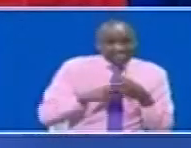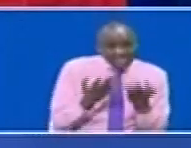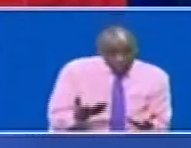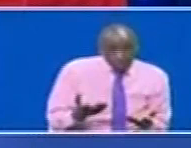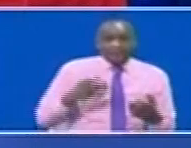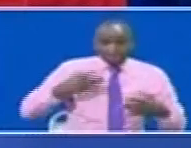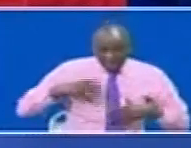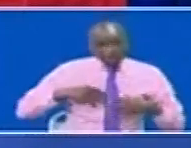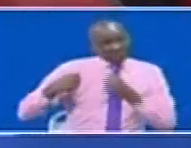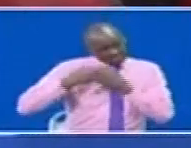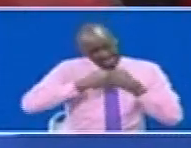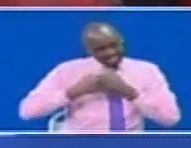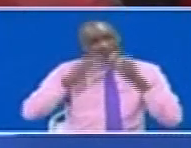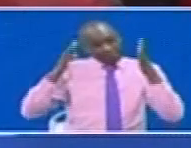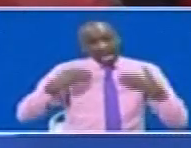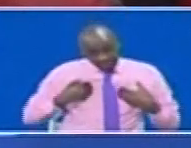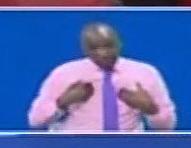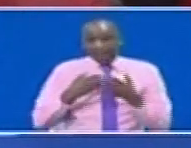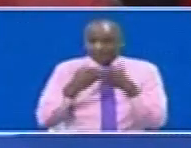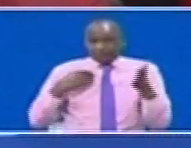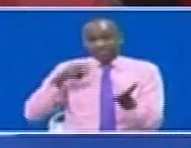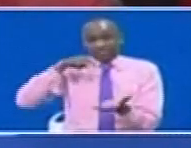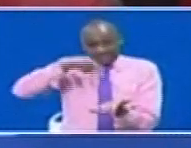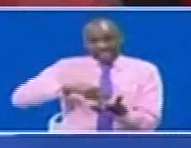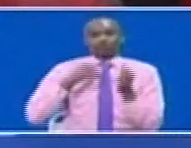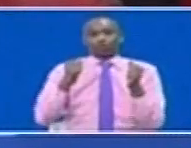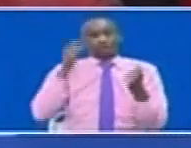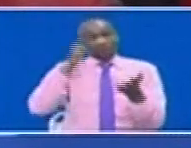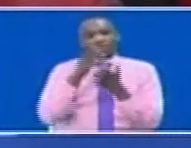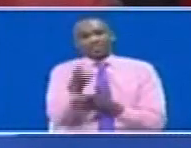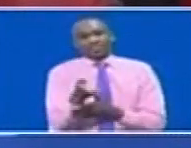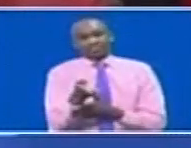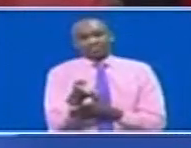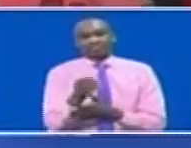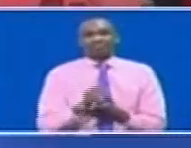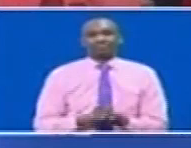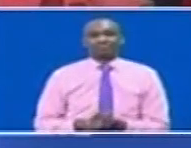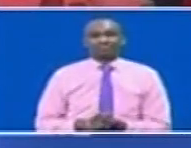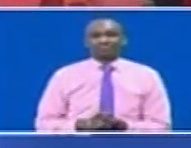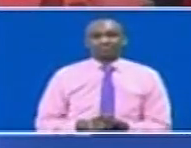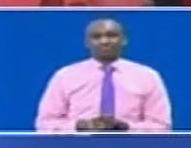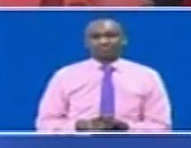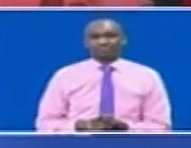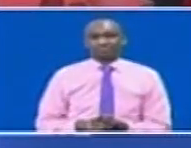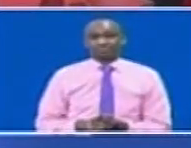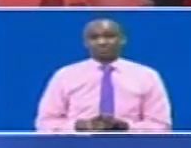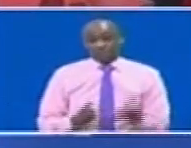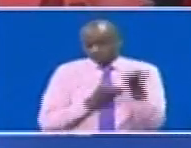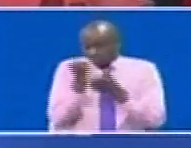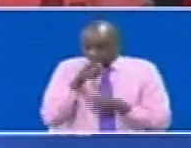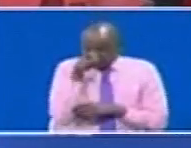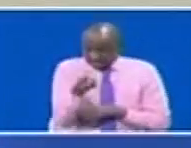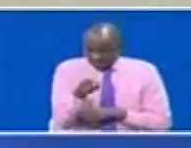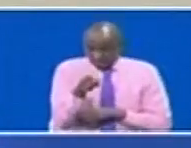face the toughest hurdles before they can get recognition. Ashley Mazuri was there. Drives entrepreneurship. In